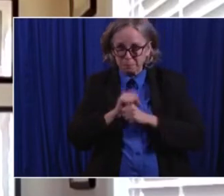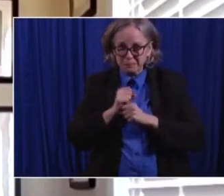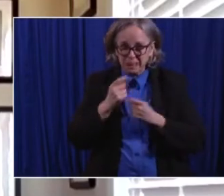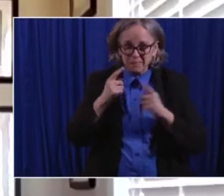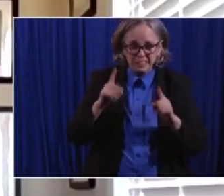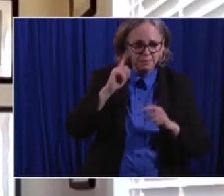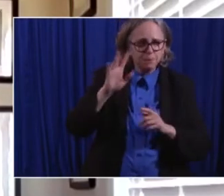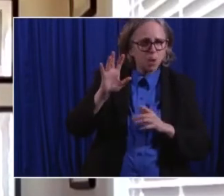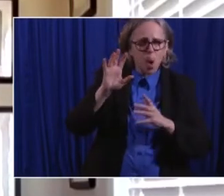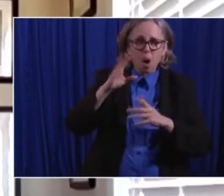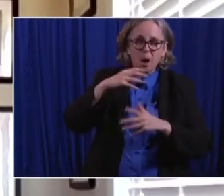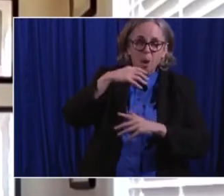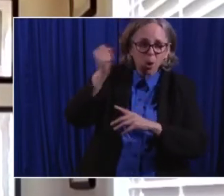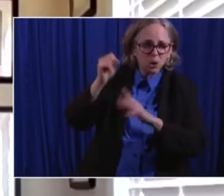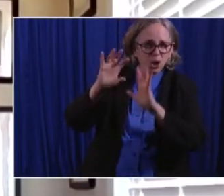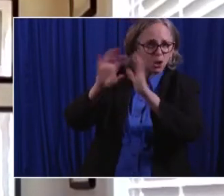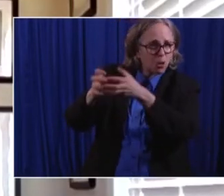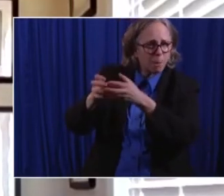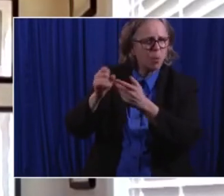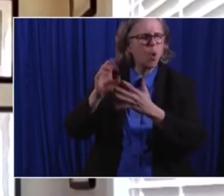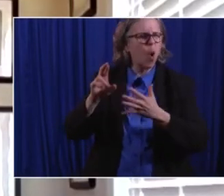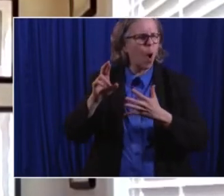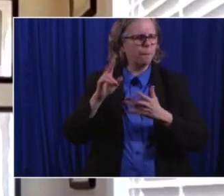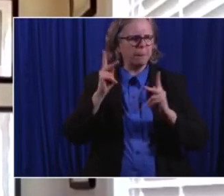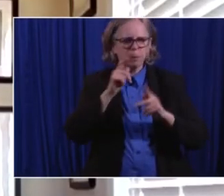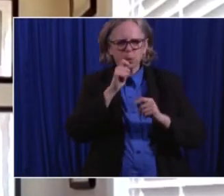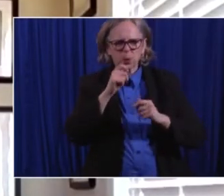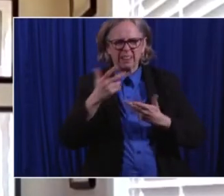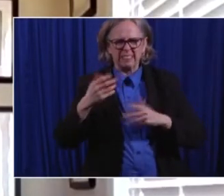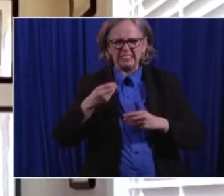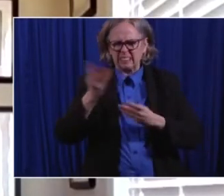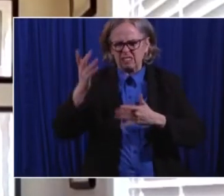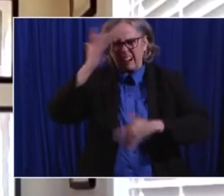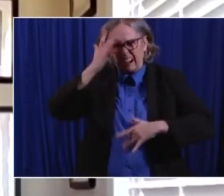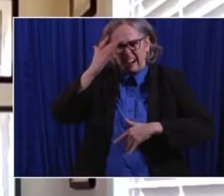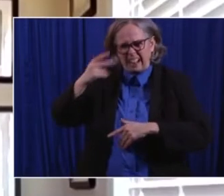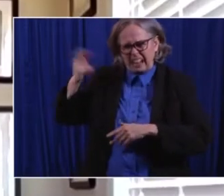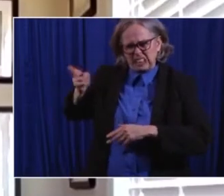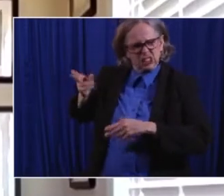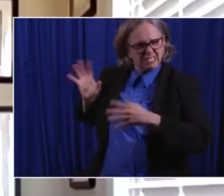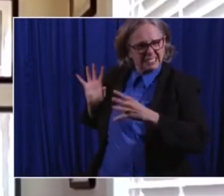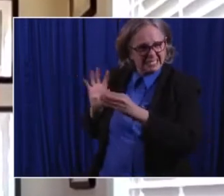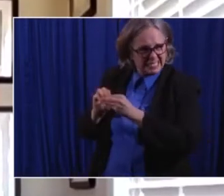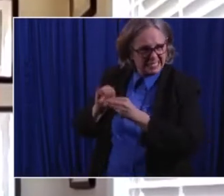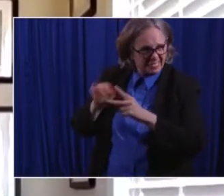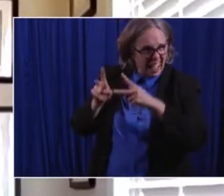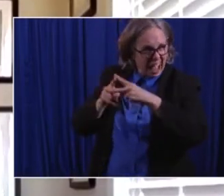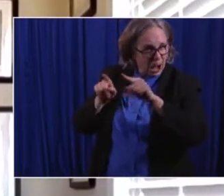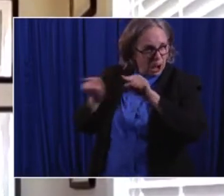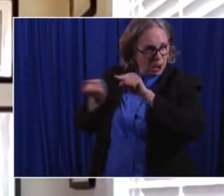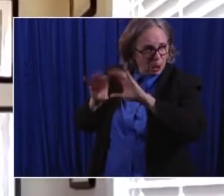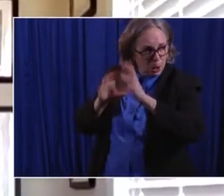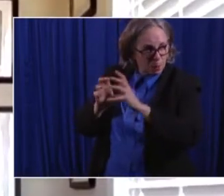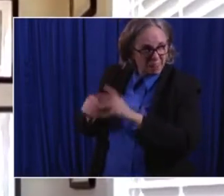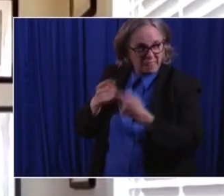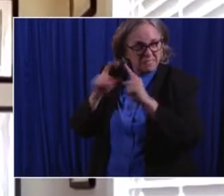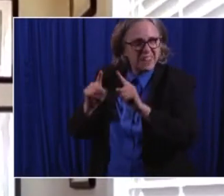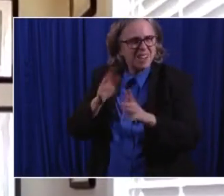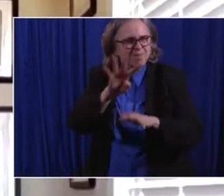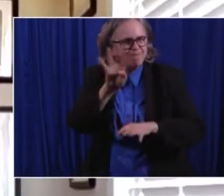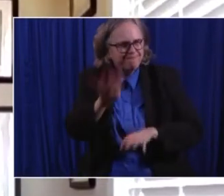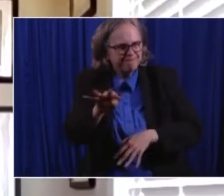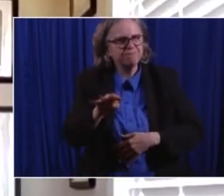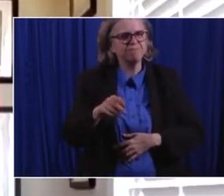with multiple medical conditions over the age of 60 for that lesser degree of severity, the moderate to